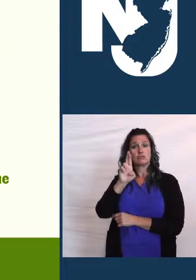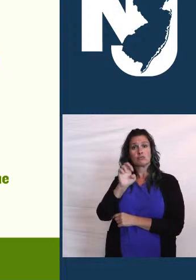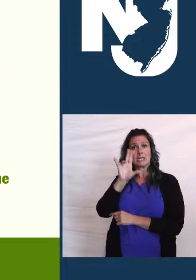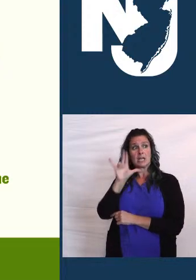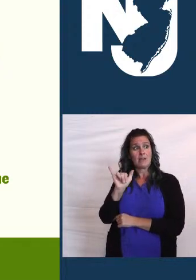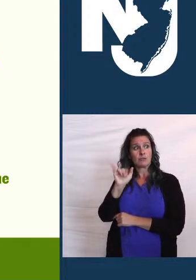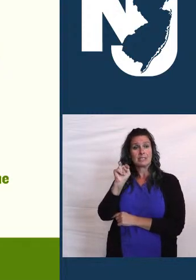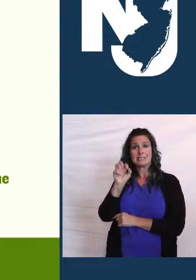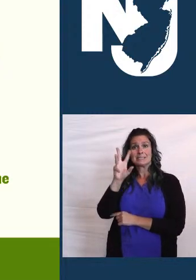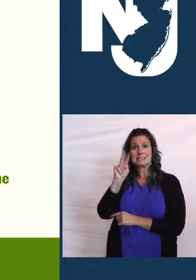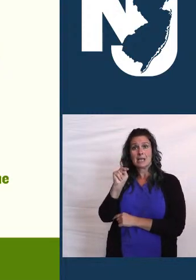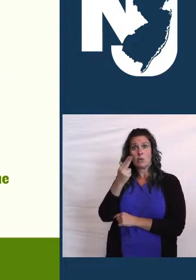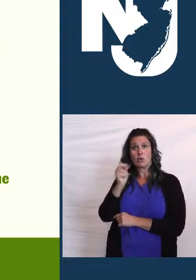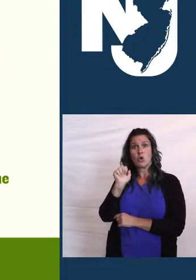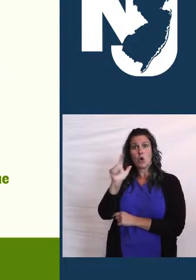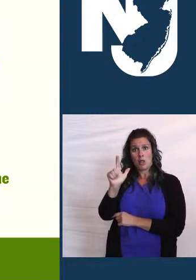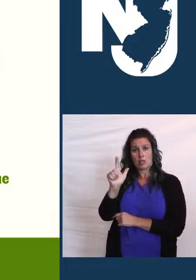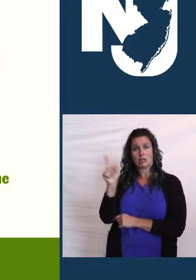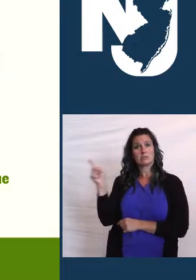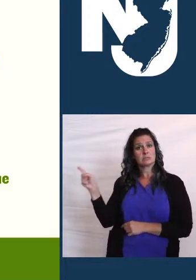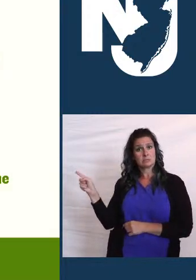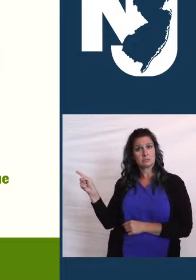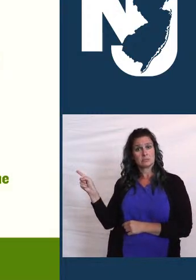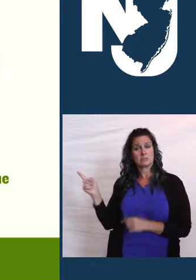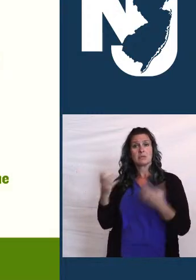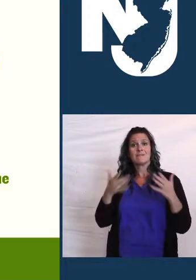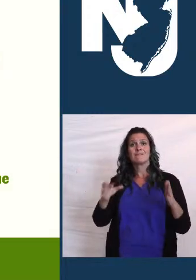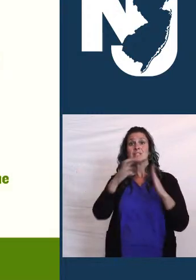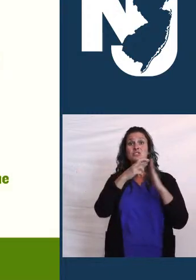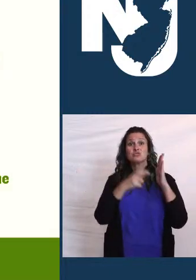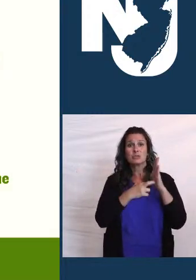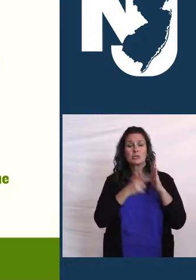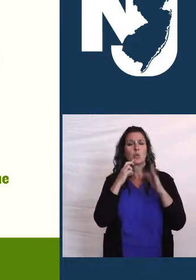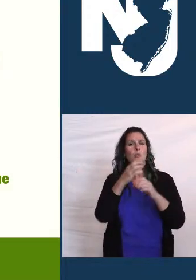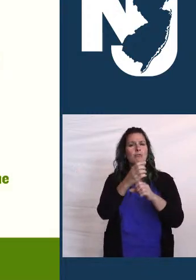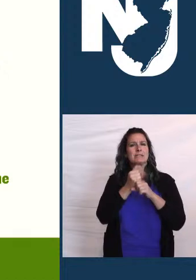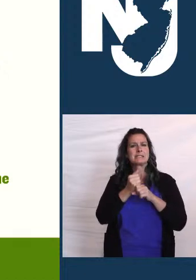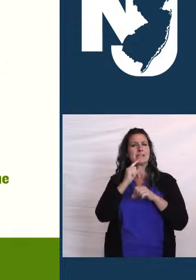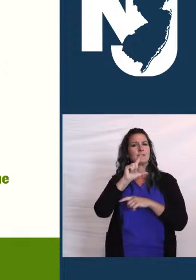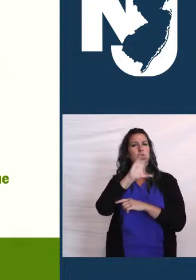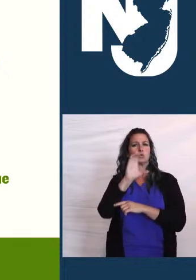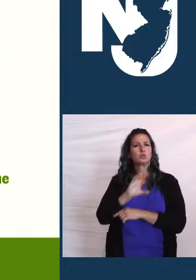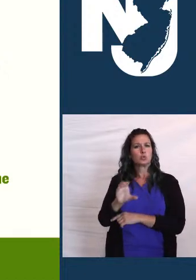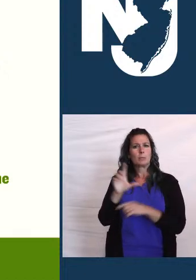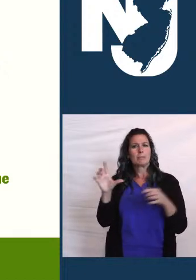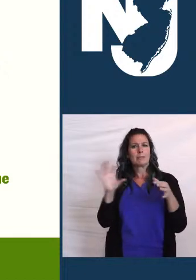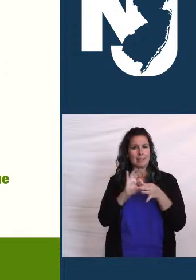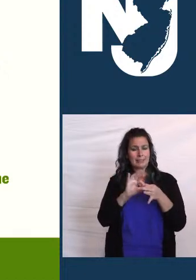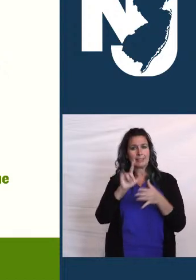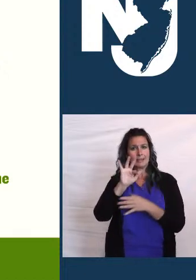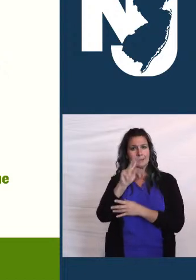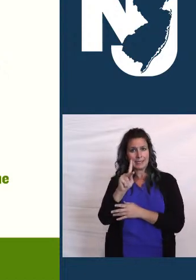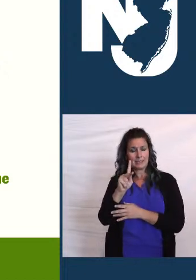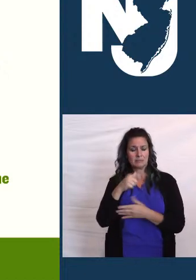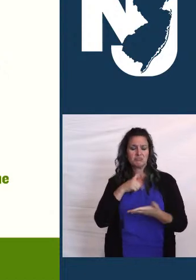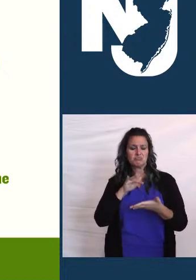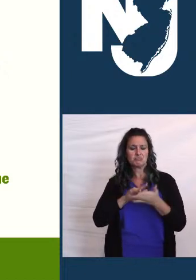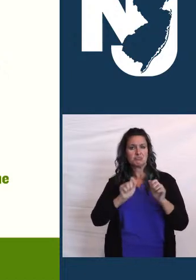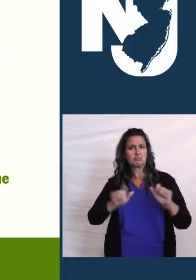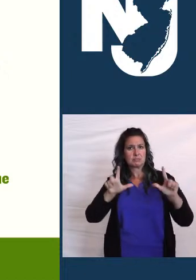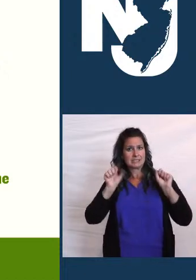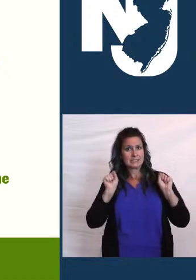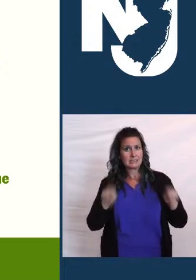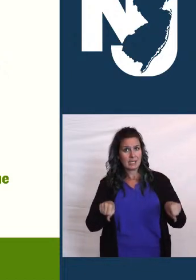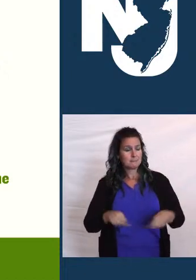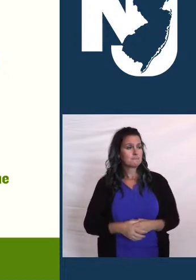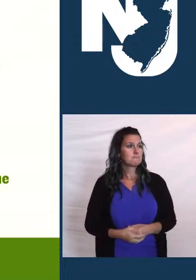bit.ly/Recovery Town Hall. Once you register, you'll get the Zoom login information emailed to you. And before we